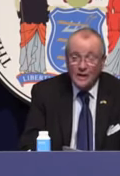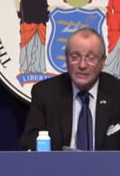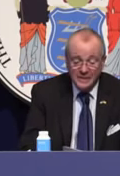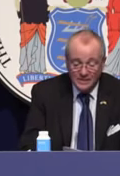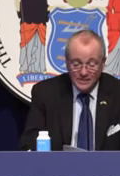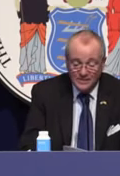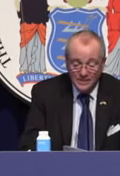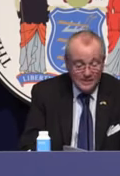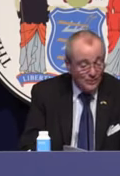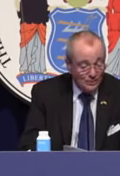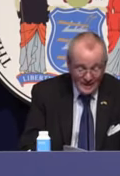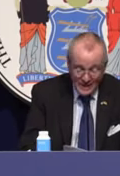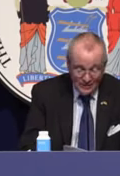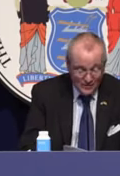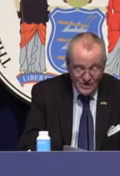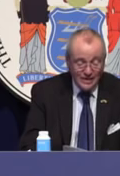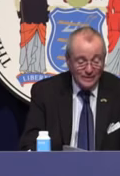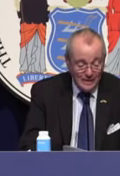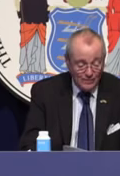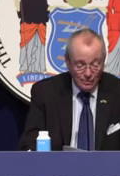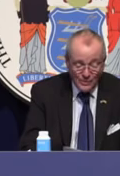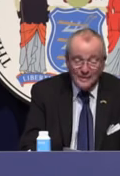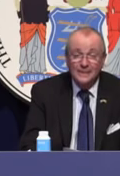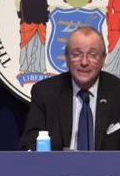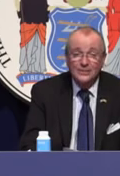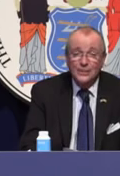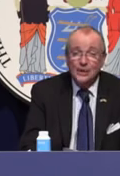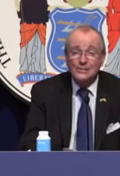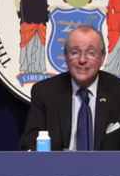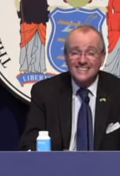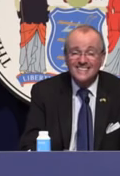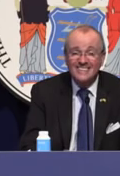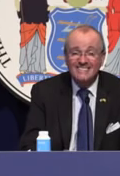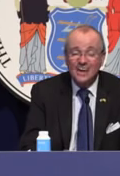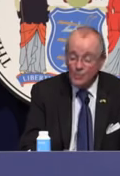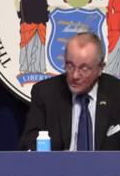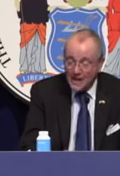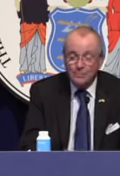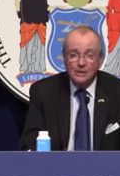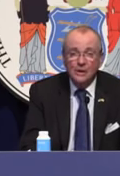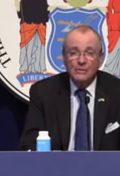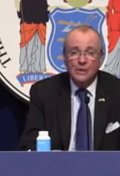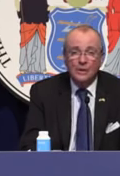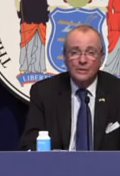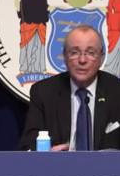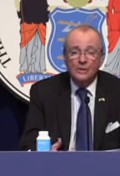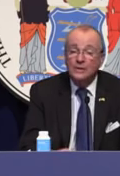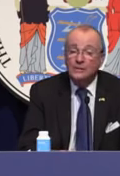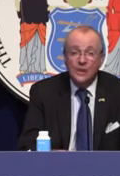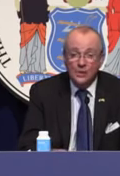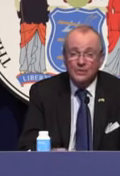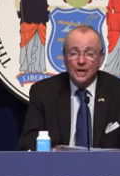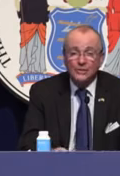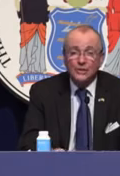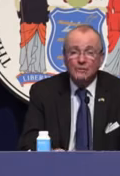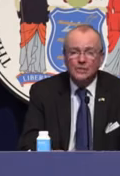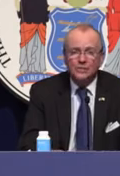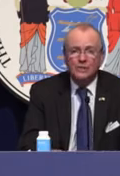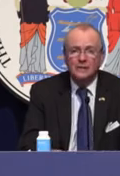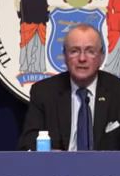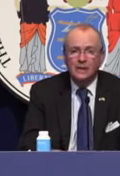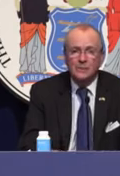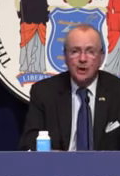Do the right things. Don't let a few knuckleheads ruin it for the rest of us. And with that, please help me welcome the woman who needs no introduction,